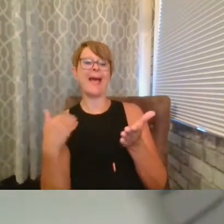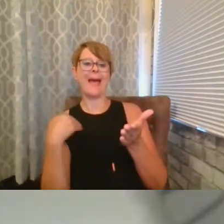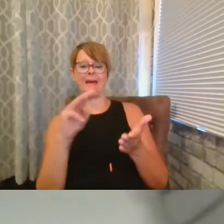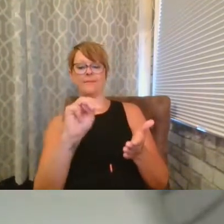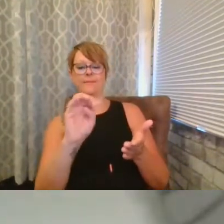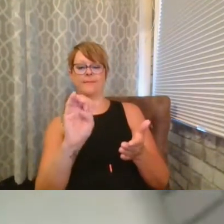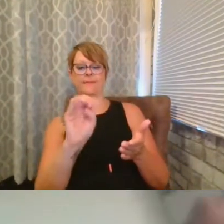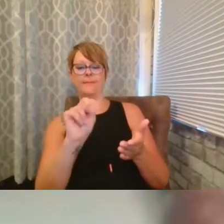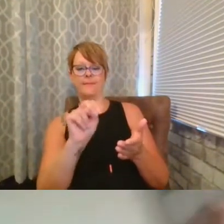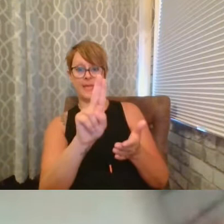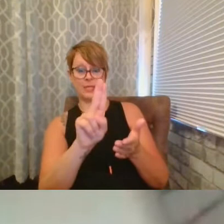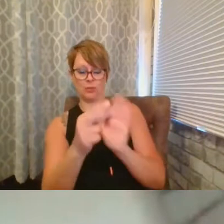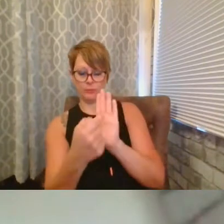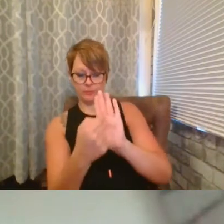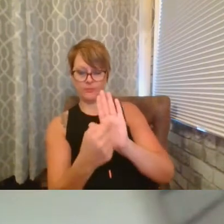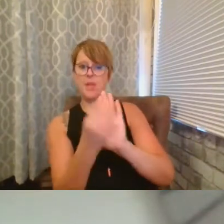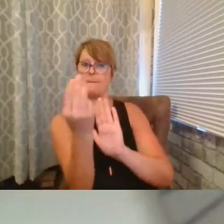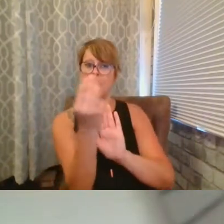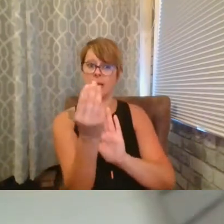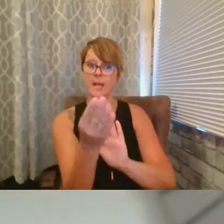to have Monday breakfast, lunch,